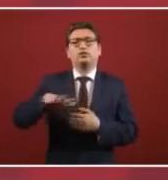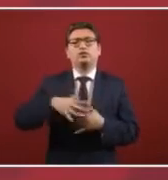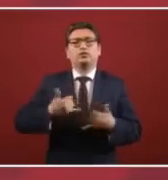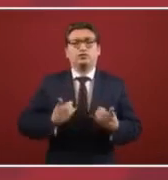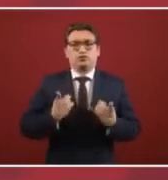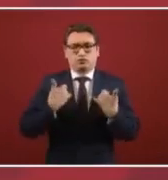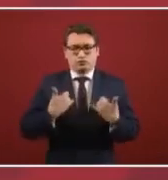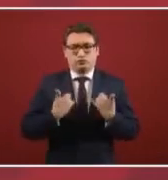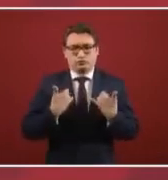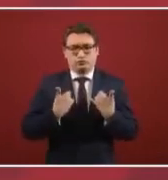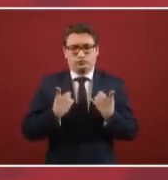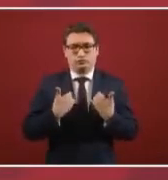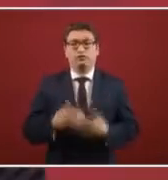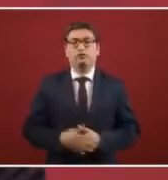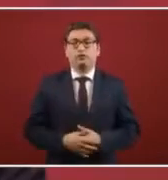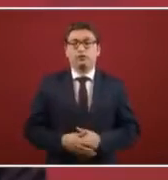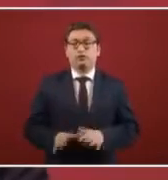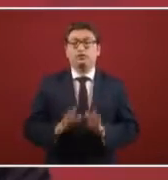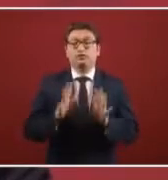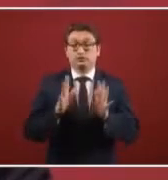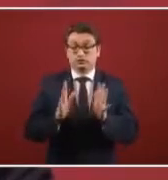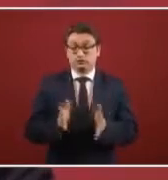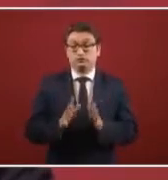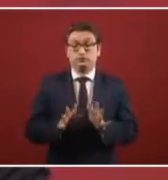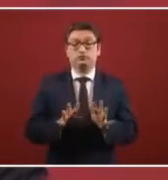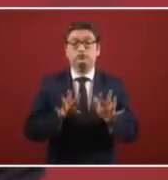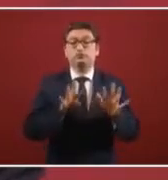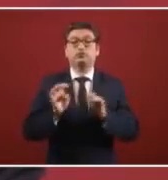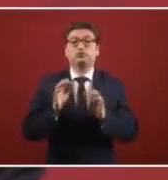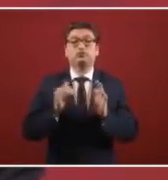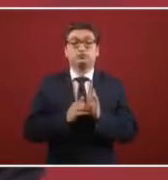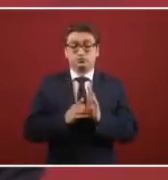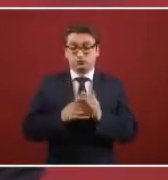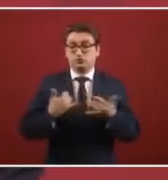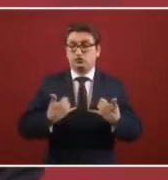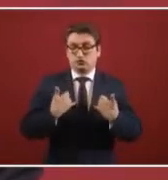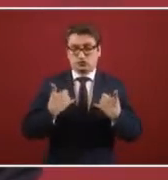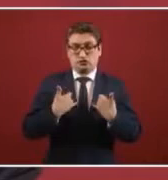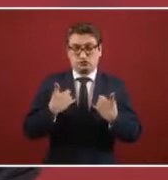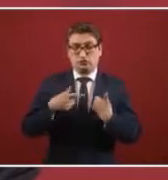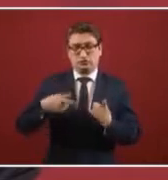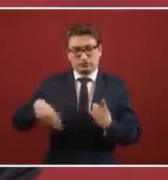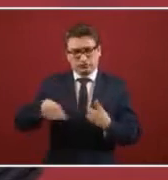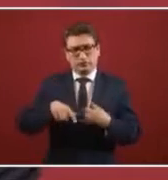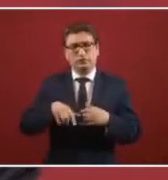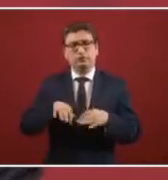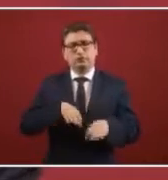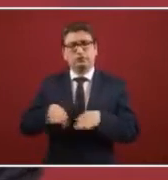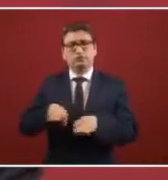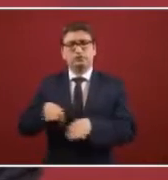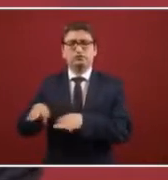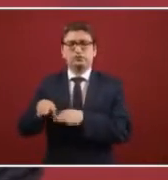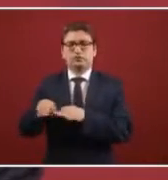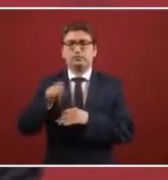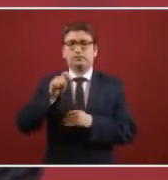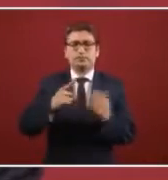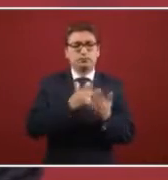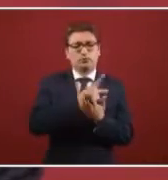hay 900,000 jóvenes There is trabajando, 900,000 youth y jóvenes working construyendo el futuro. and